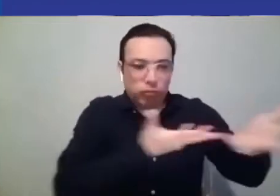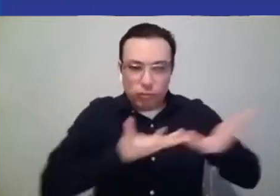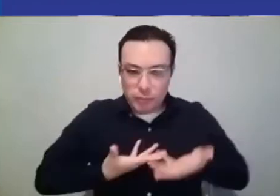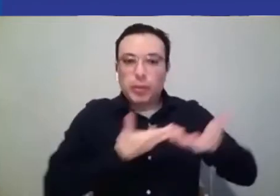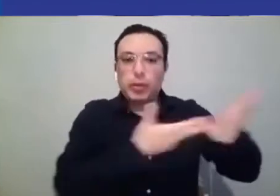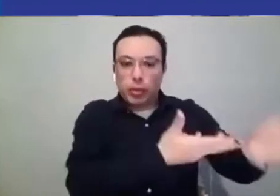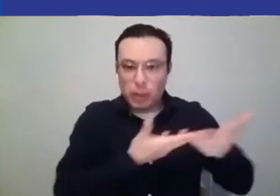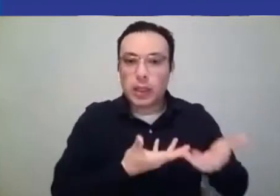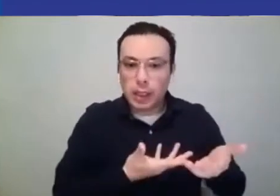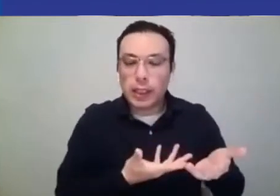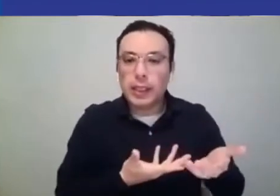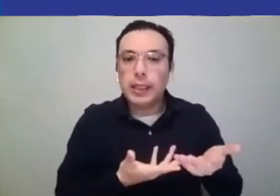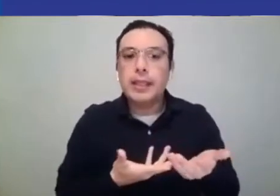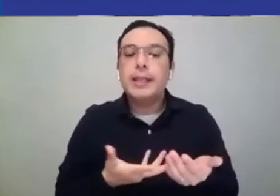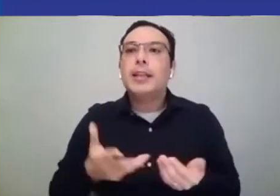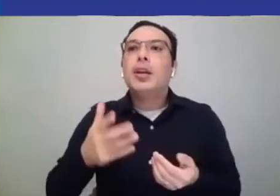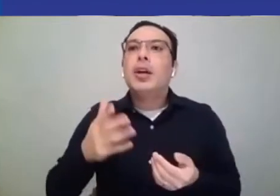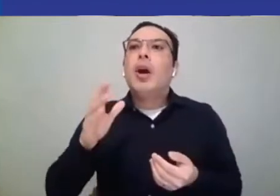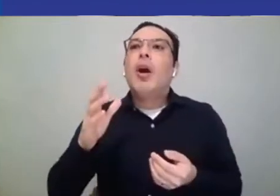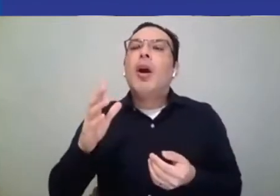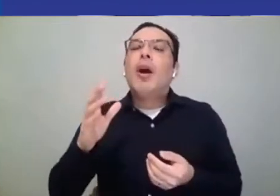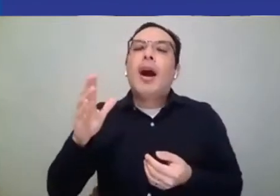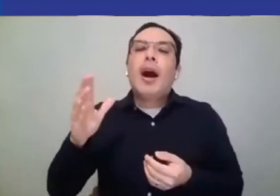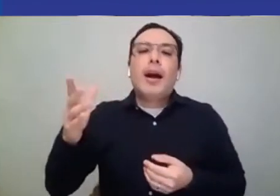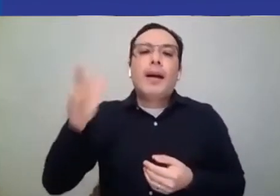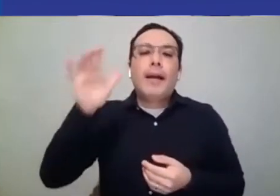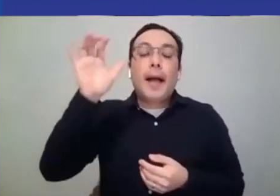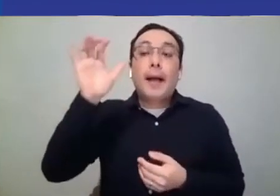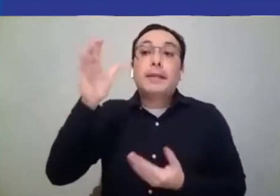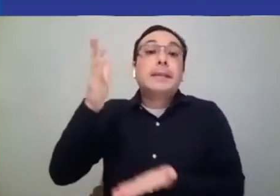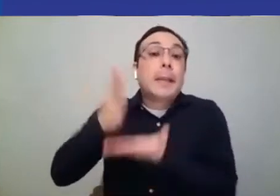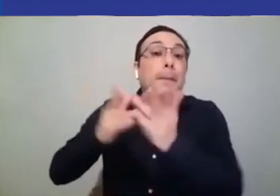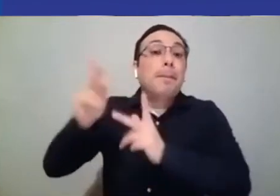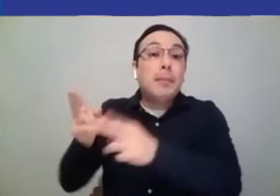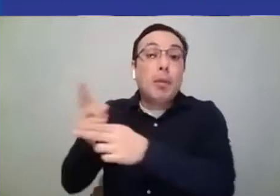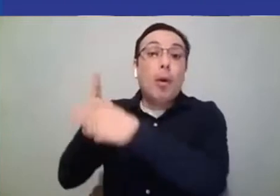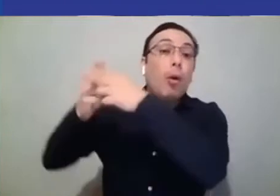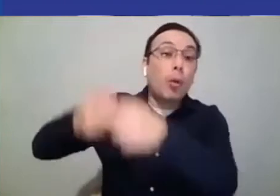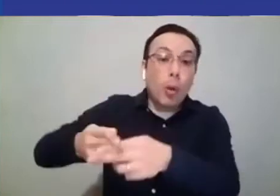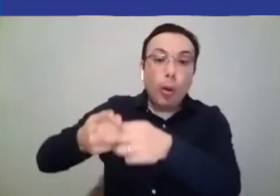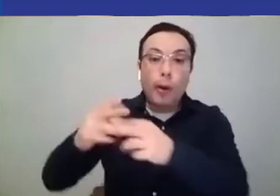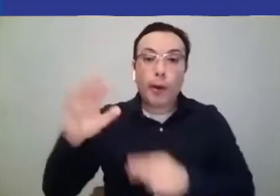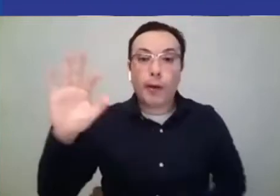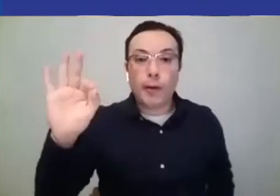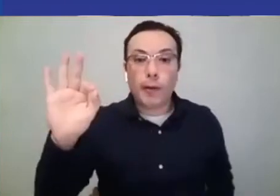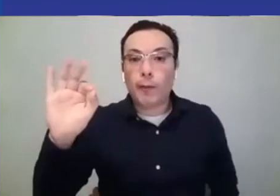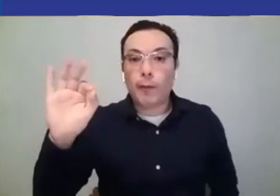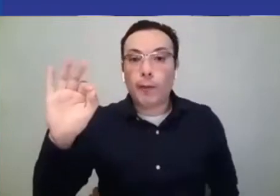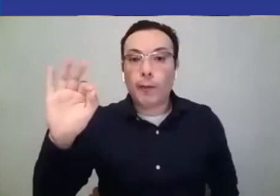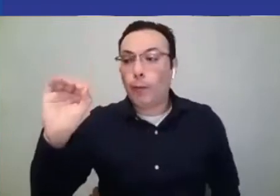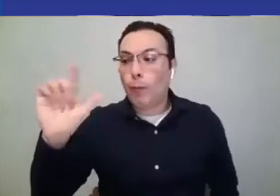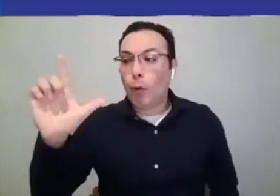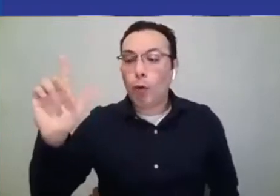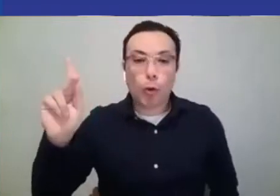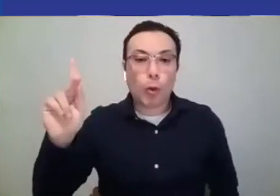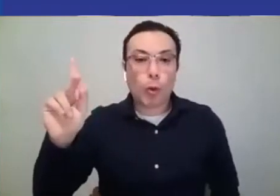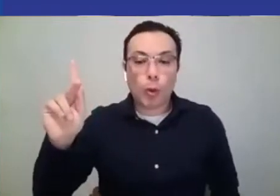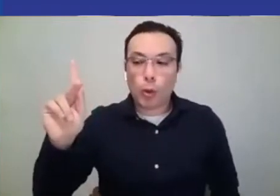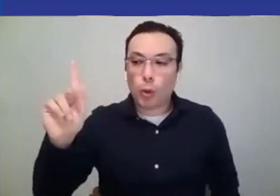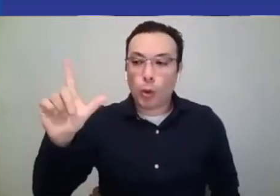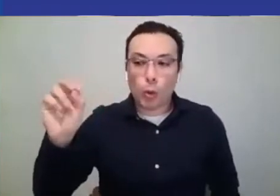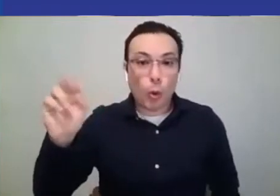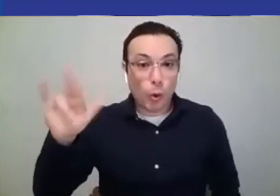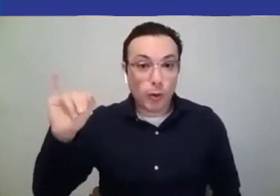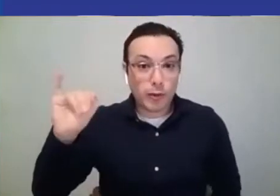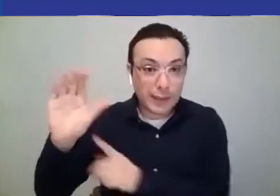areas defines what we refer to loosely as the folkloric. And you